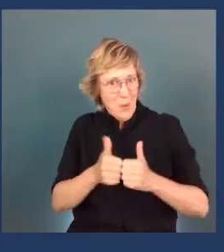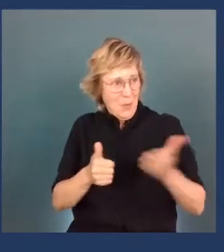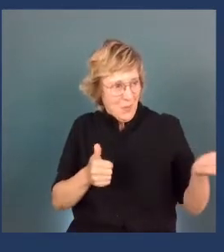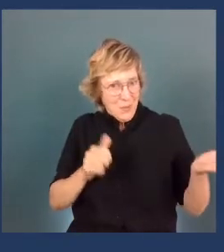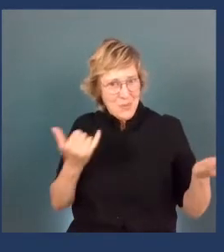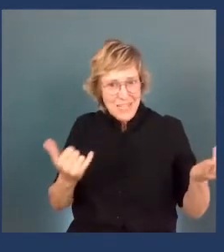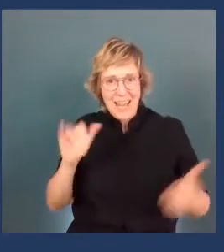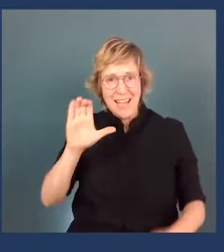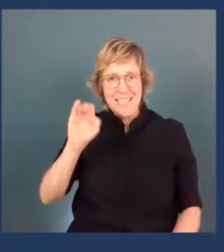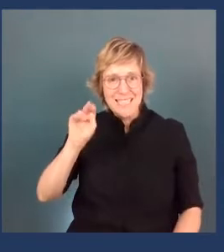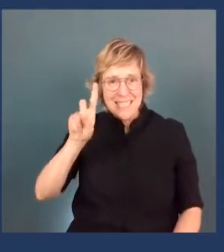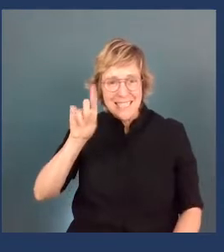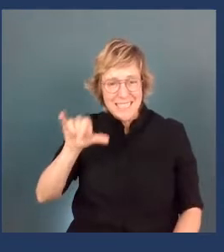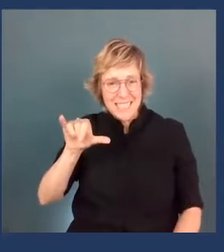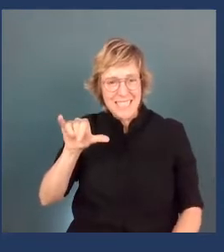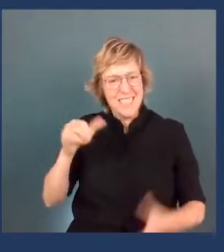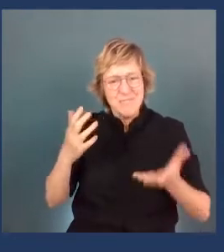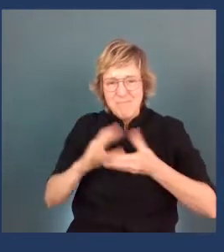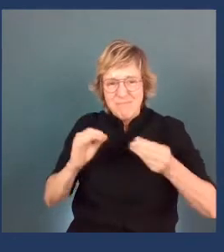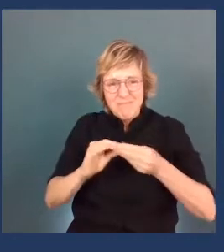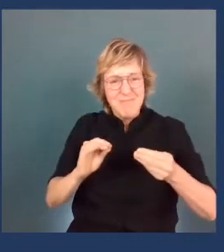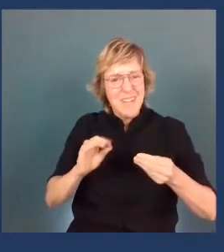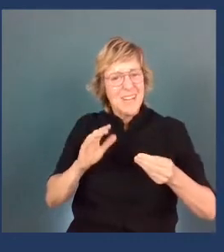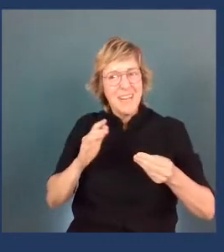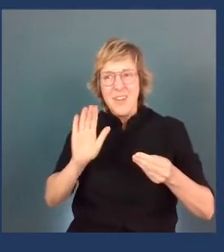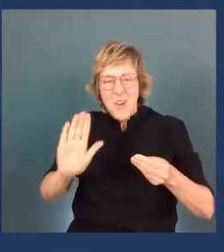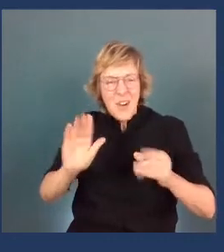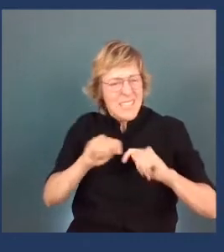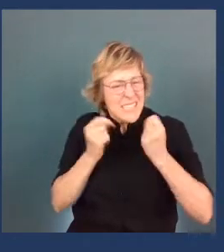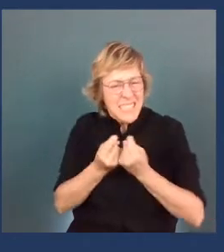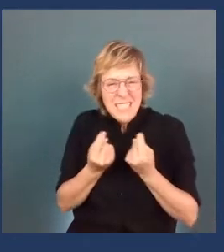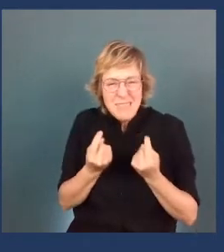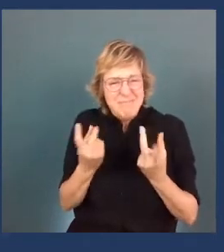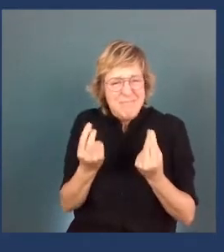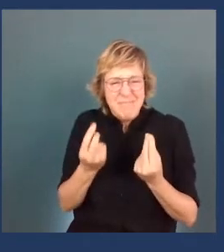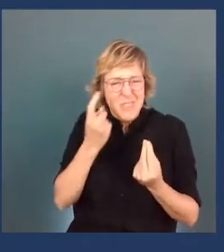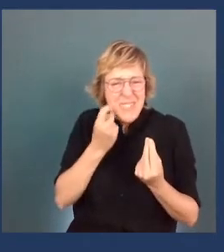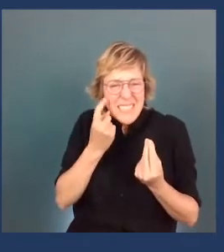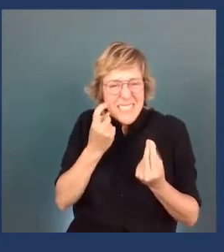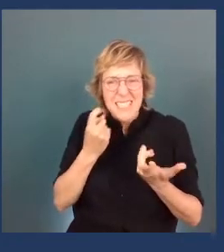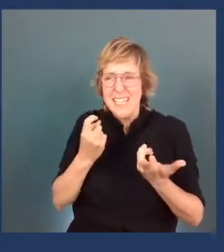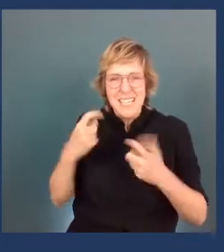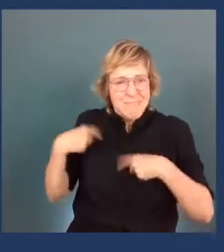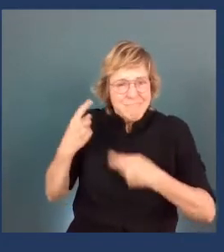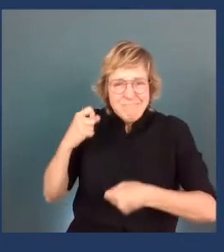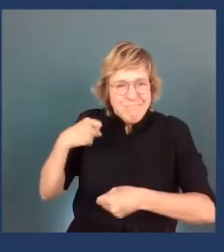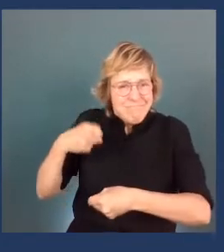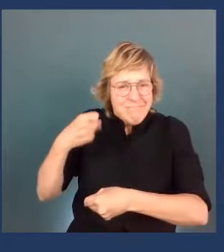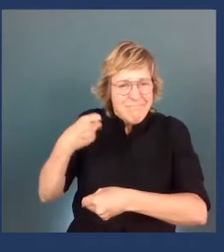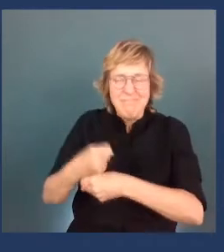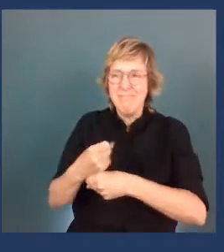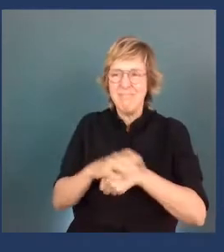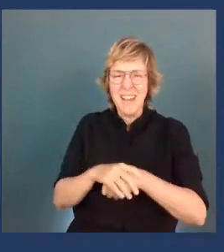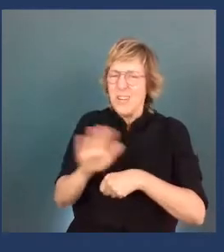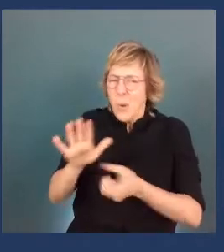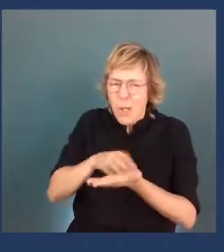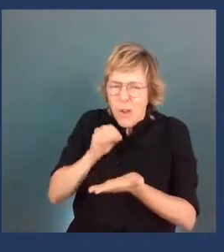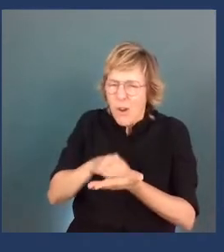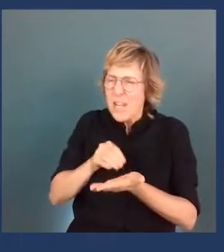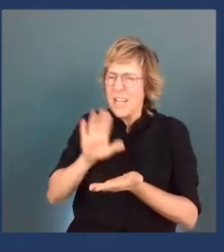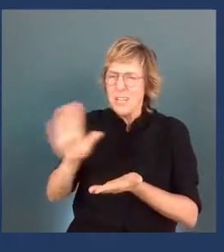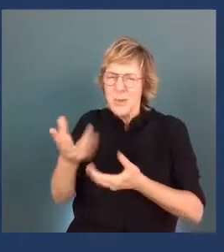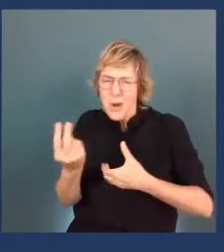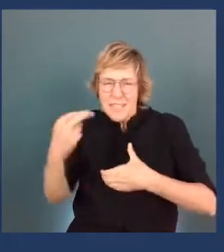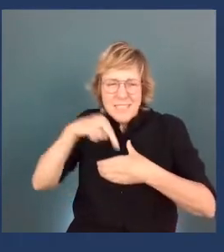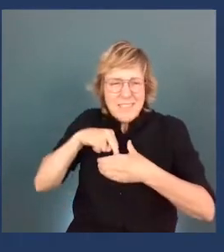with you today, Cindy, about what your team has done in recent years and learnings and insights